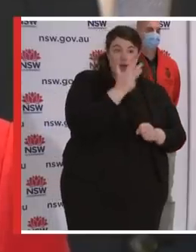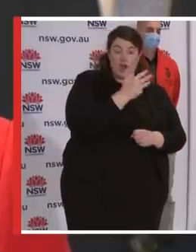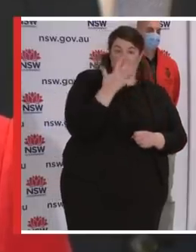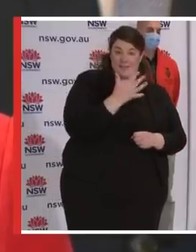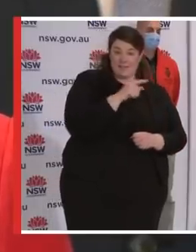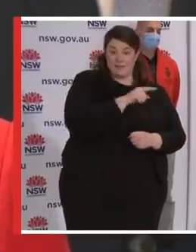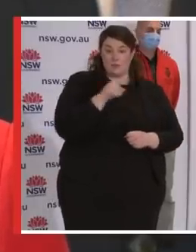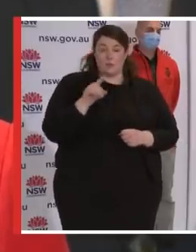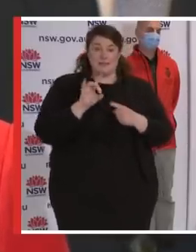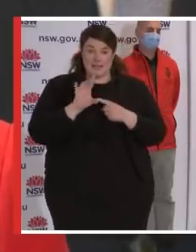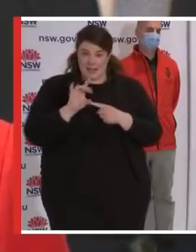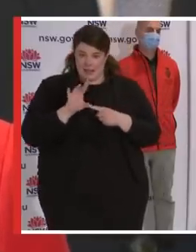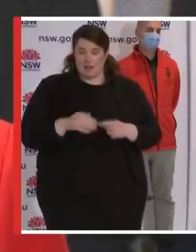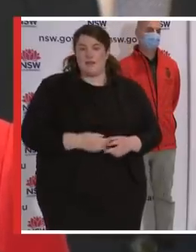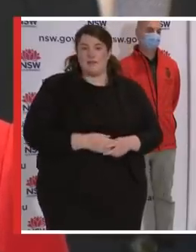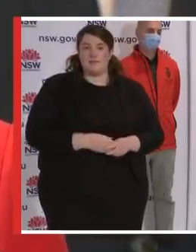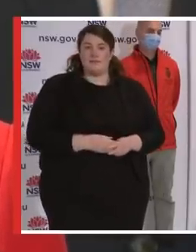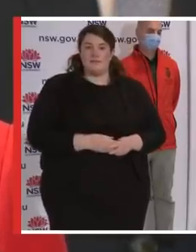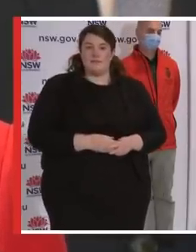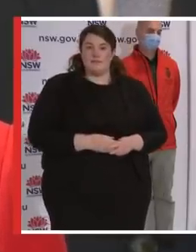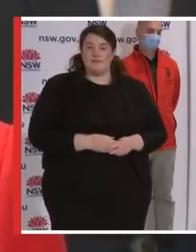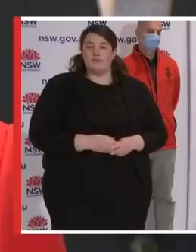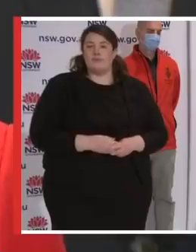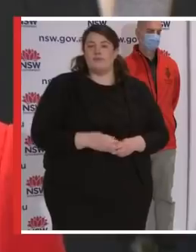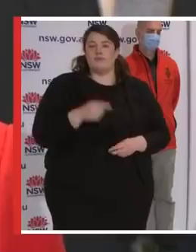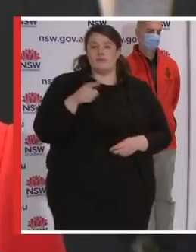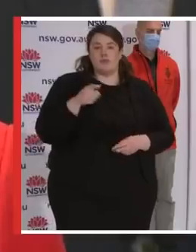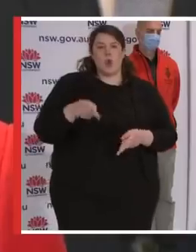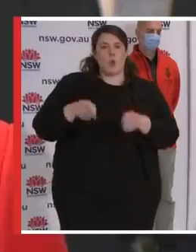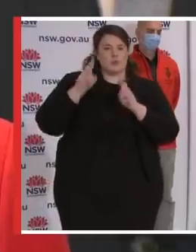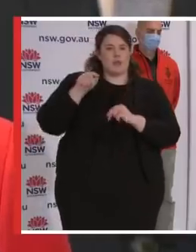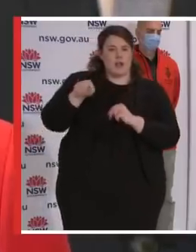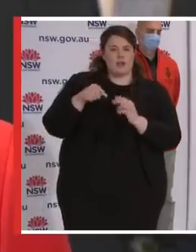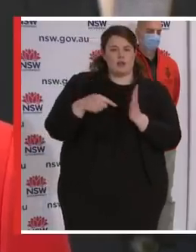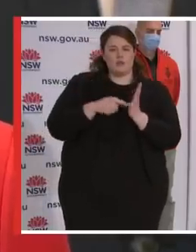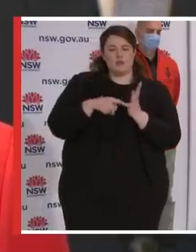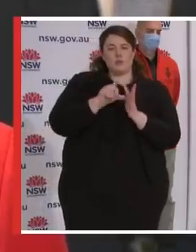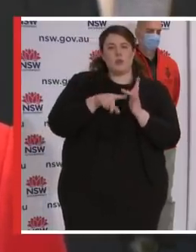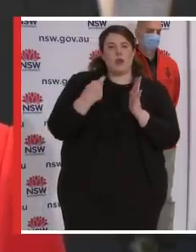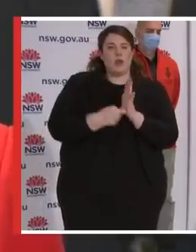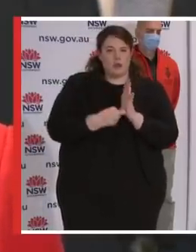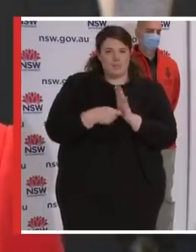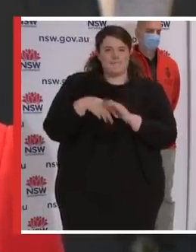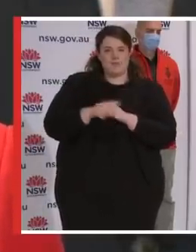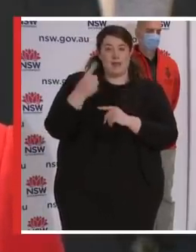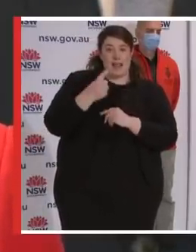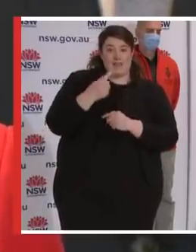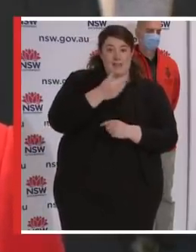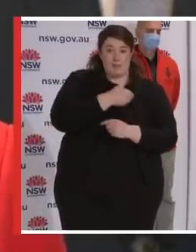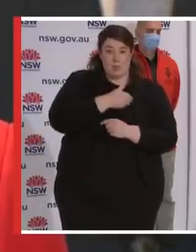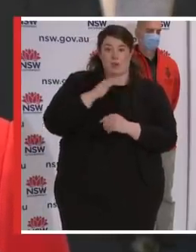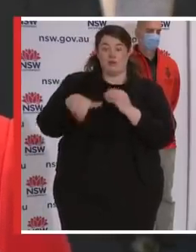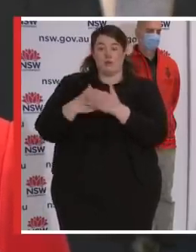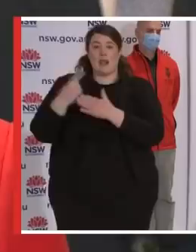10 a.m. The Tudor Hotel Tamworth on Thursday the 5th of August from 11 a.m. to